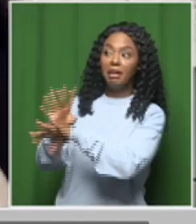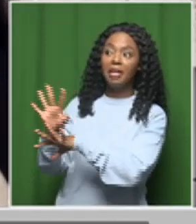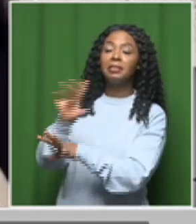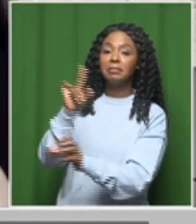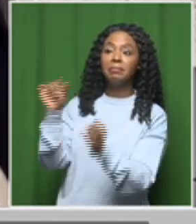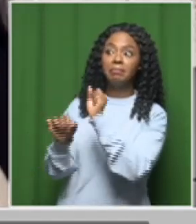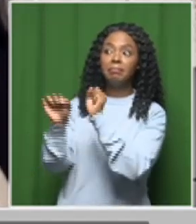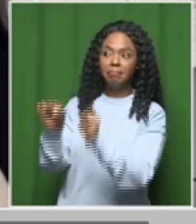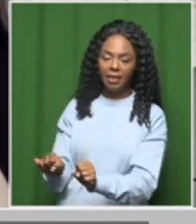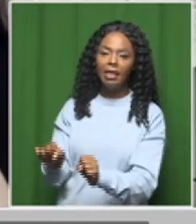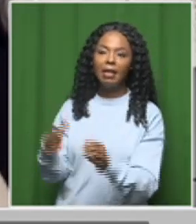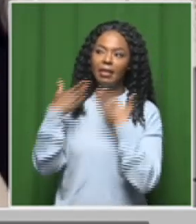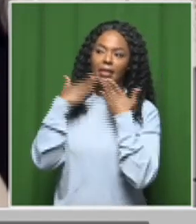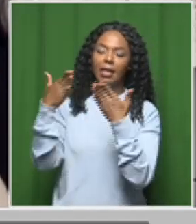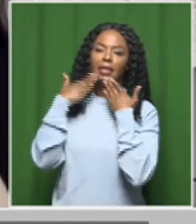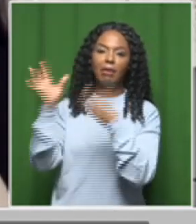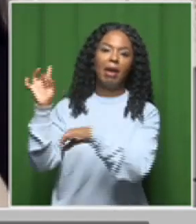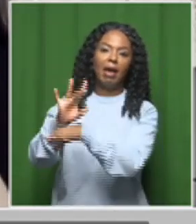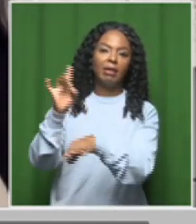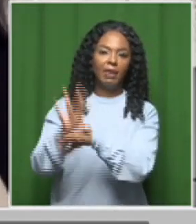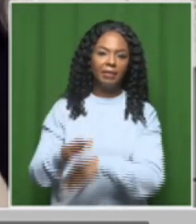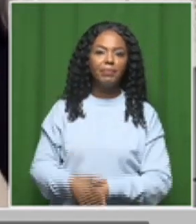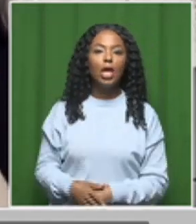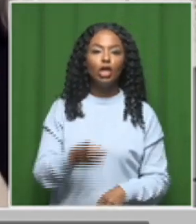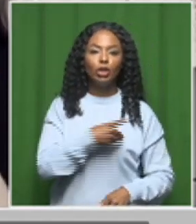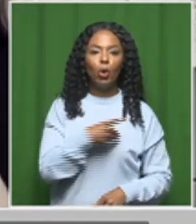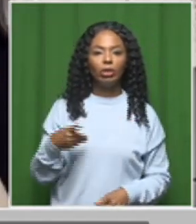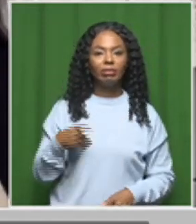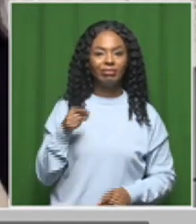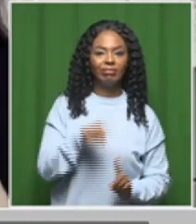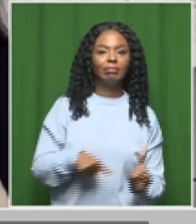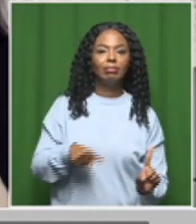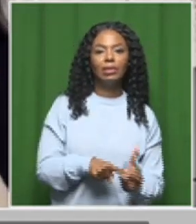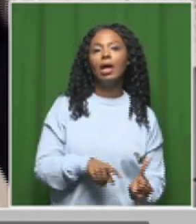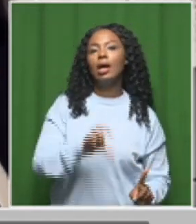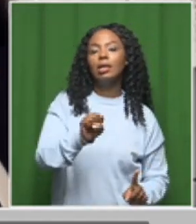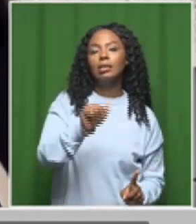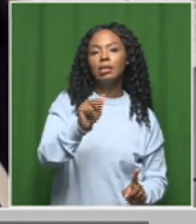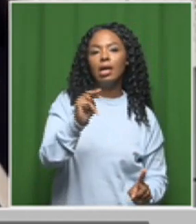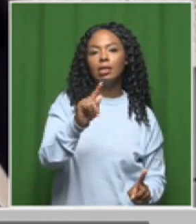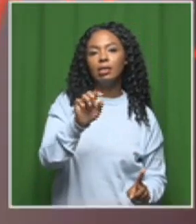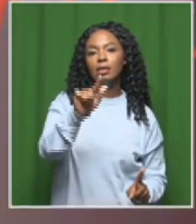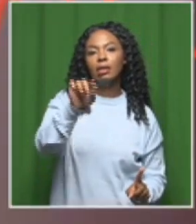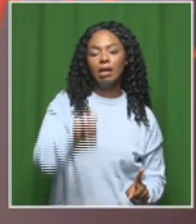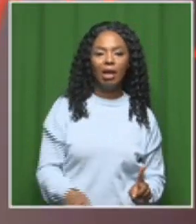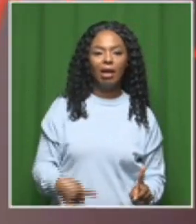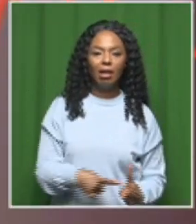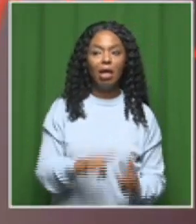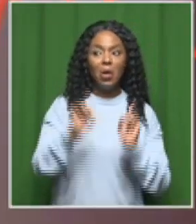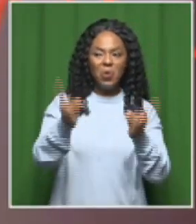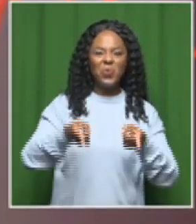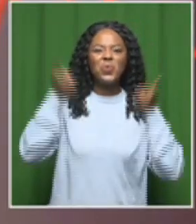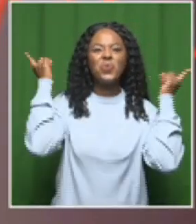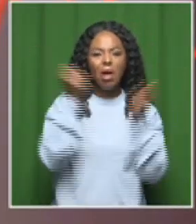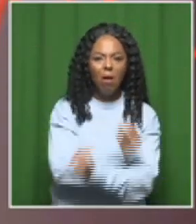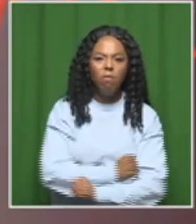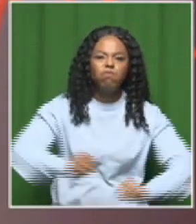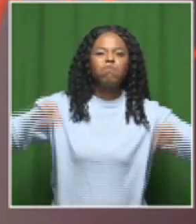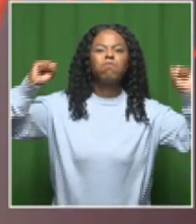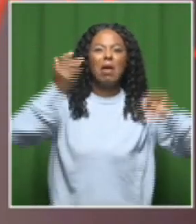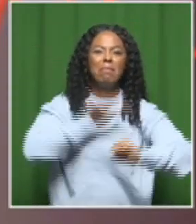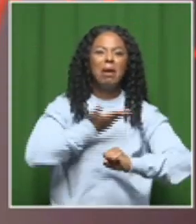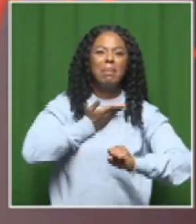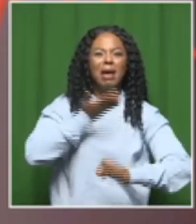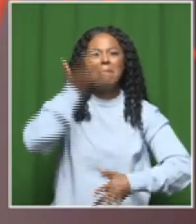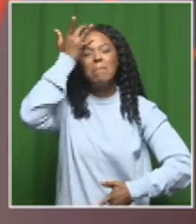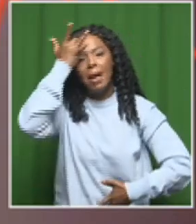Thank you so much for speaking to us, Dietitian Sanele Dlamini, speaking to us about the dangers of obesity and, of course, giving us